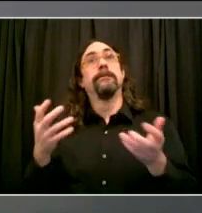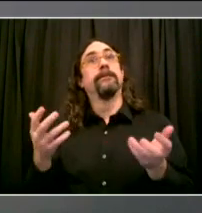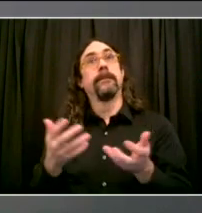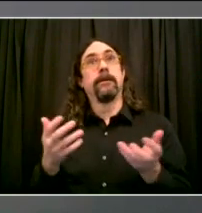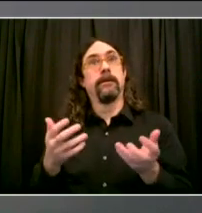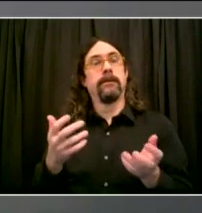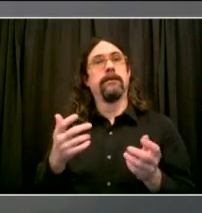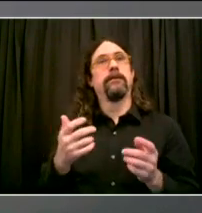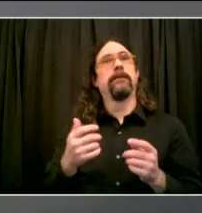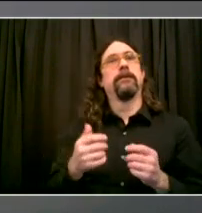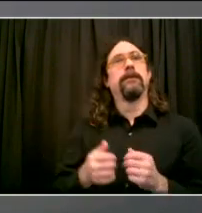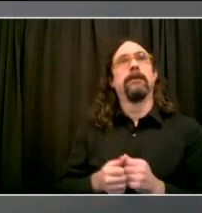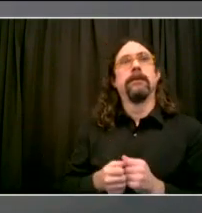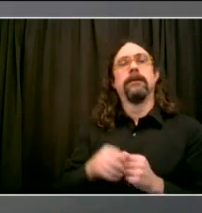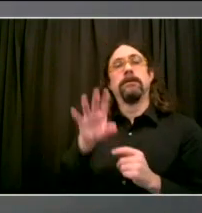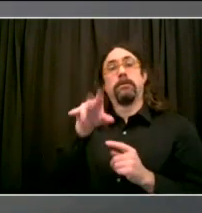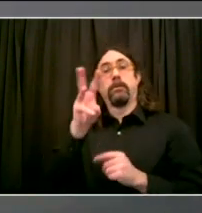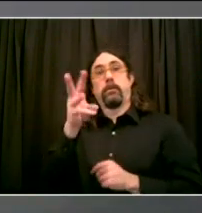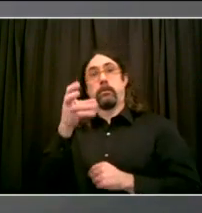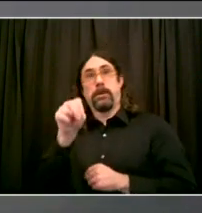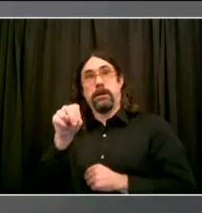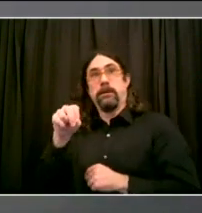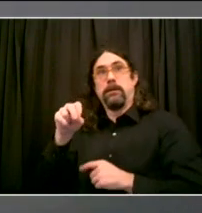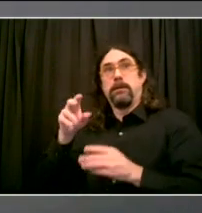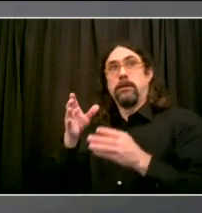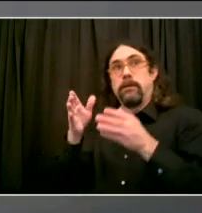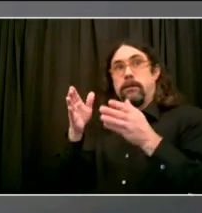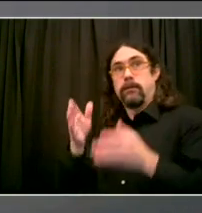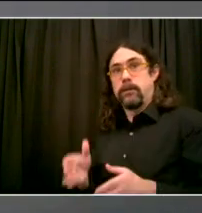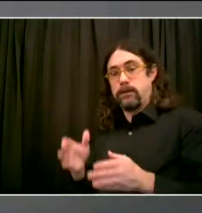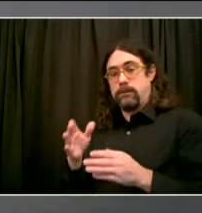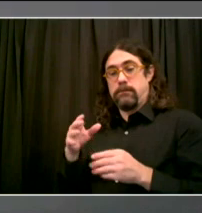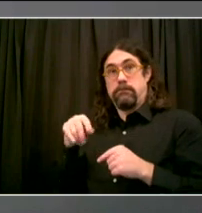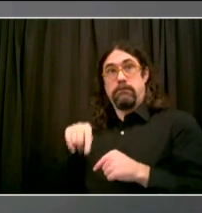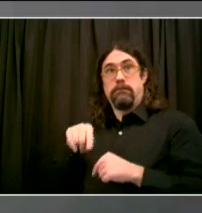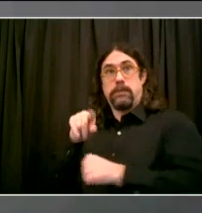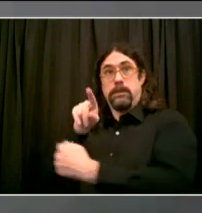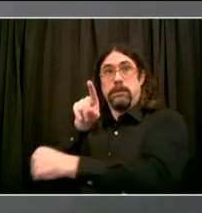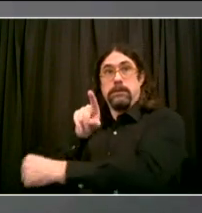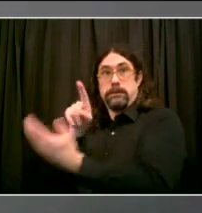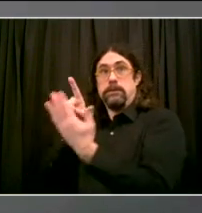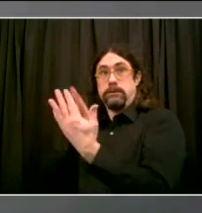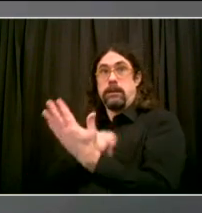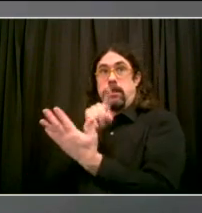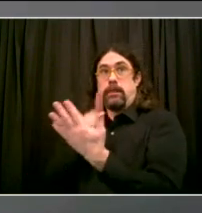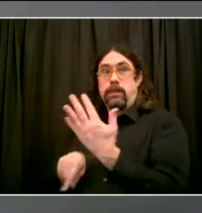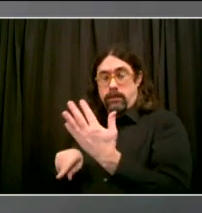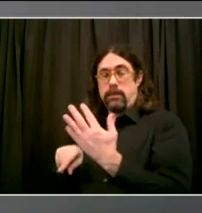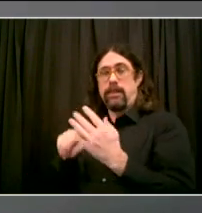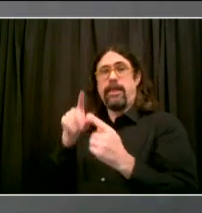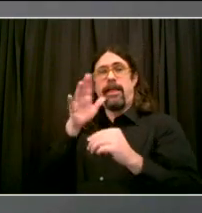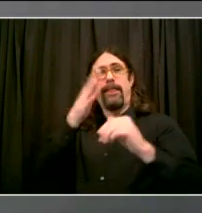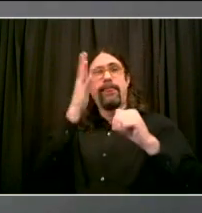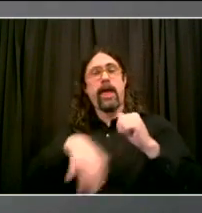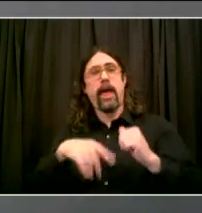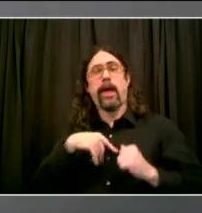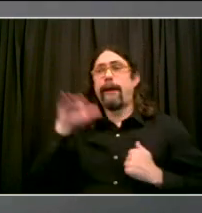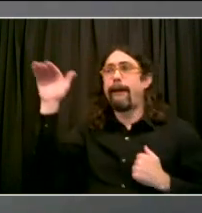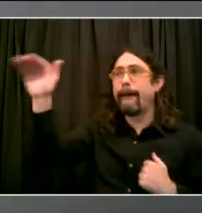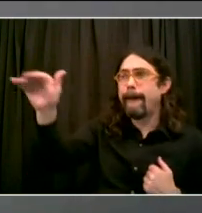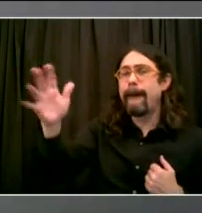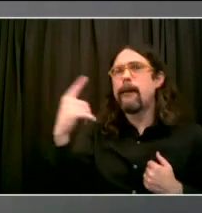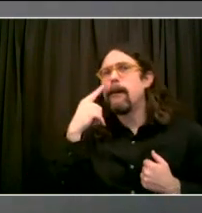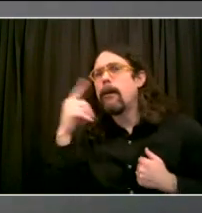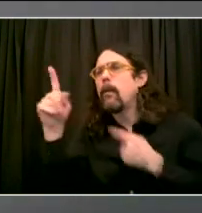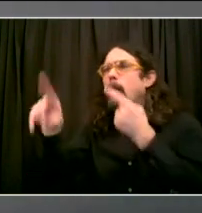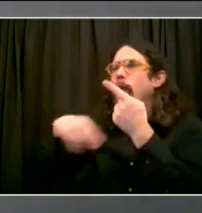them. We put them into the next available appointment at that site, and then we reach out to them. And if they would like to